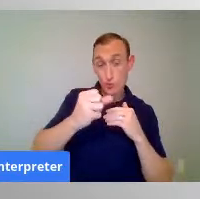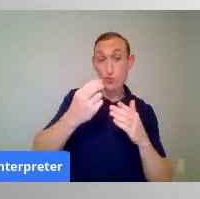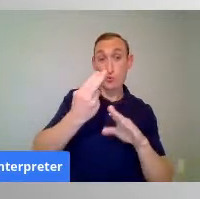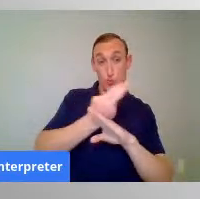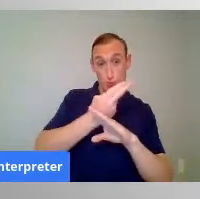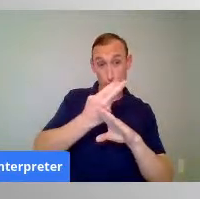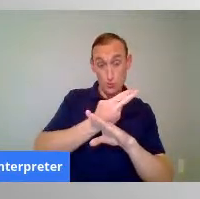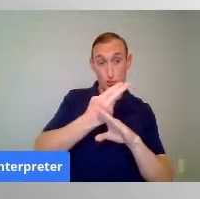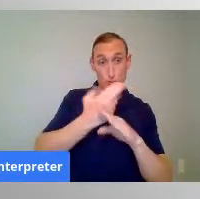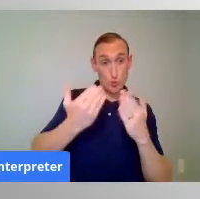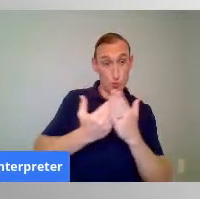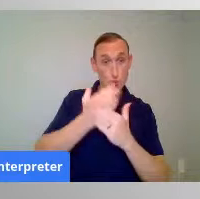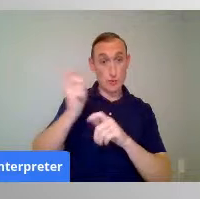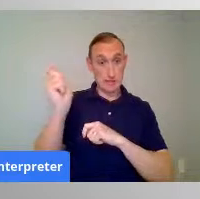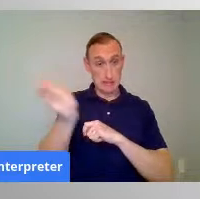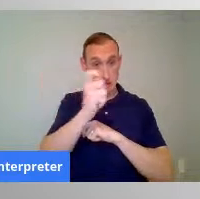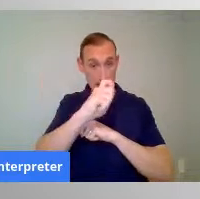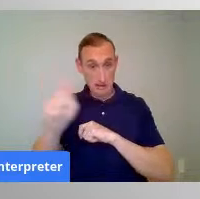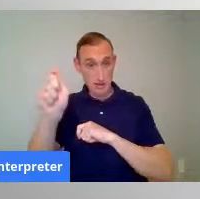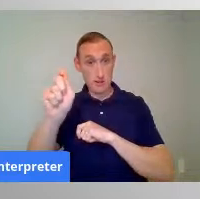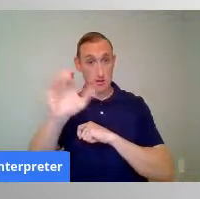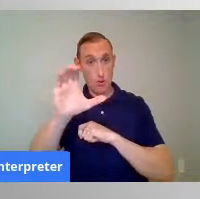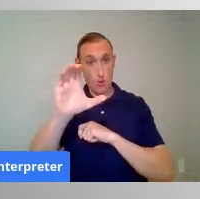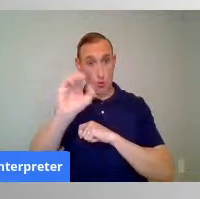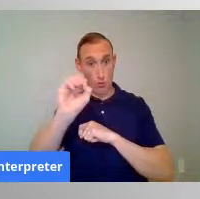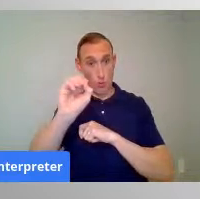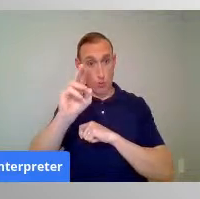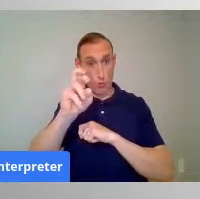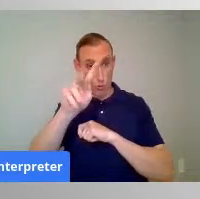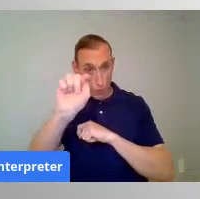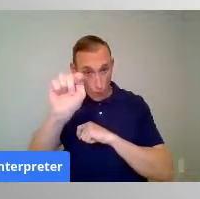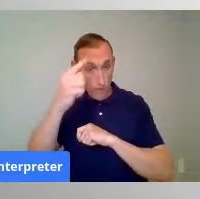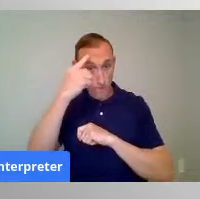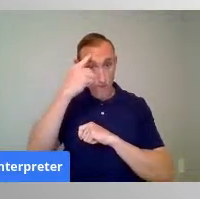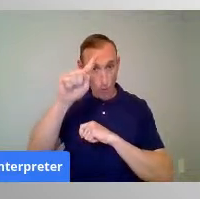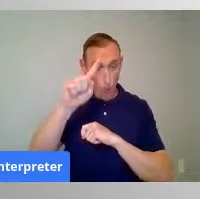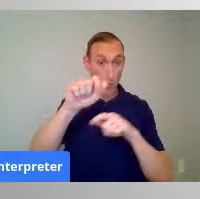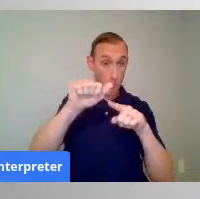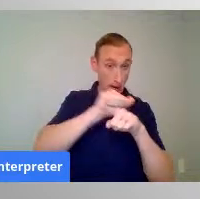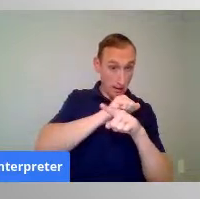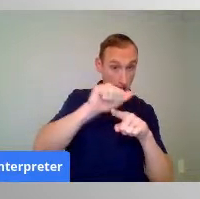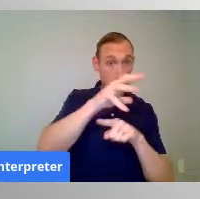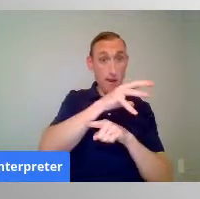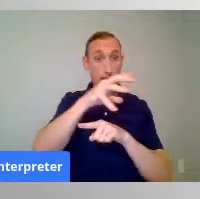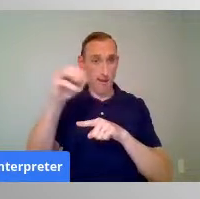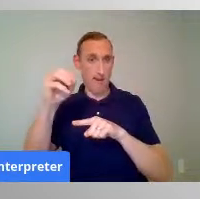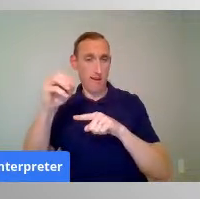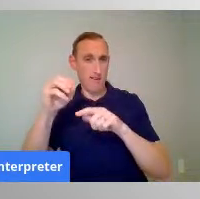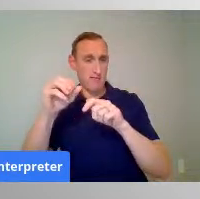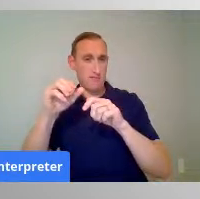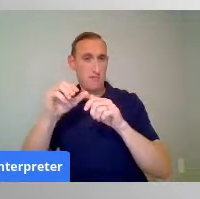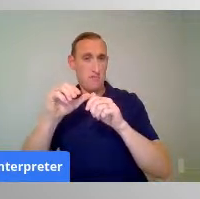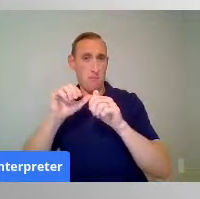Bishop Park for their practices and their matches. In turn, we have